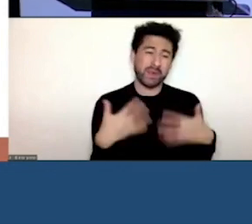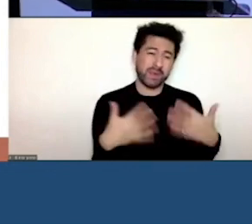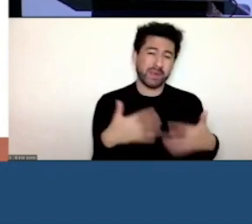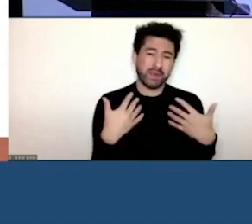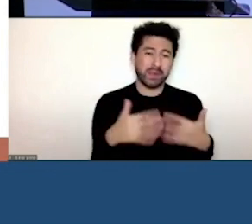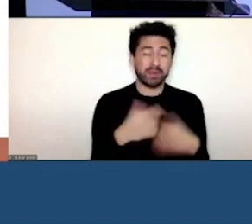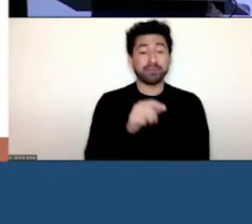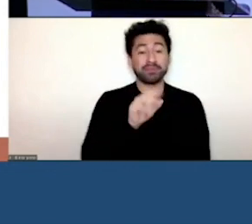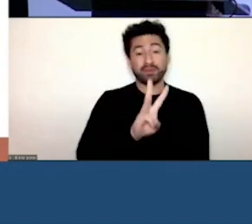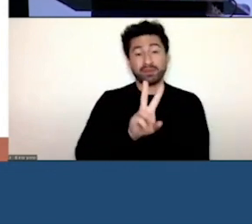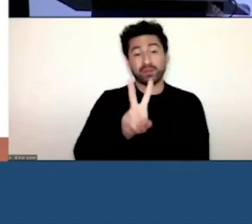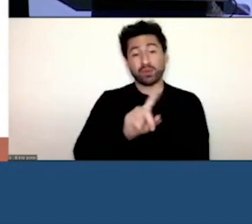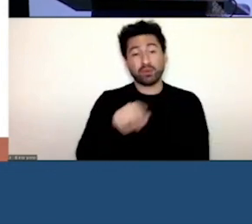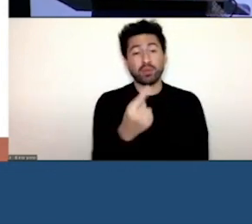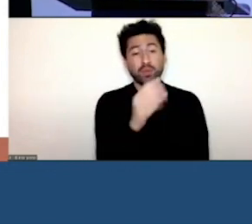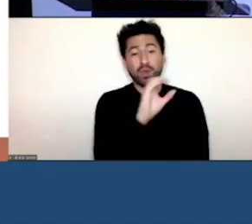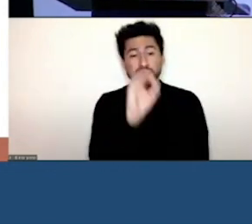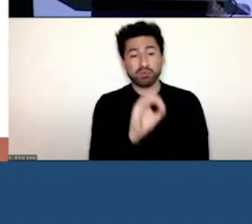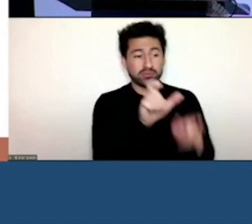my opening address.